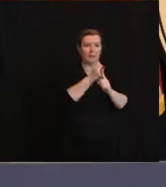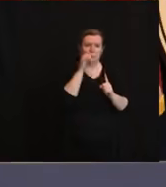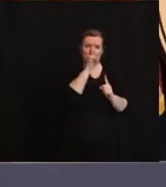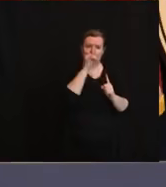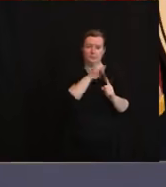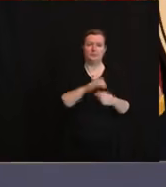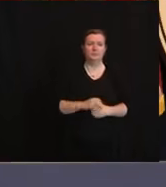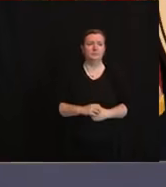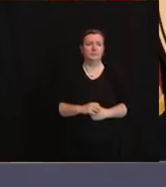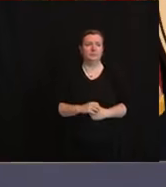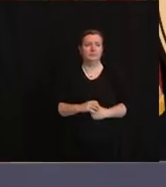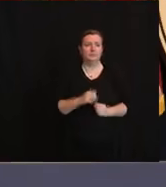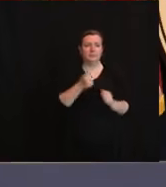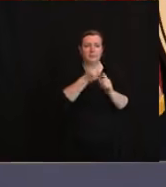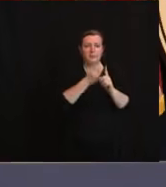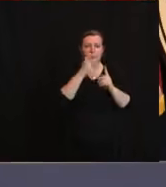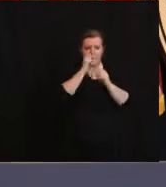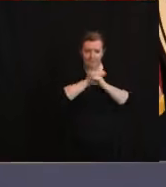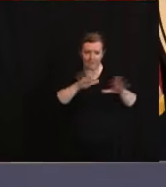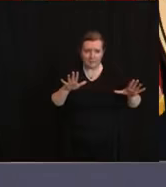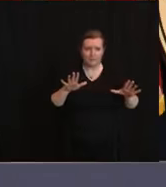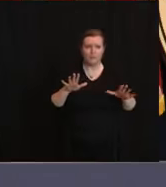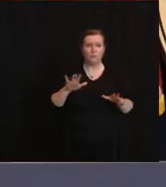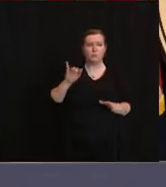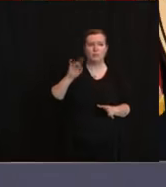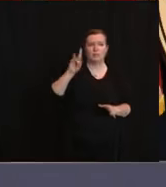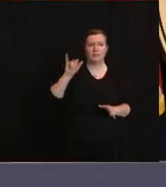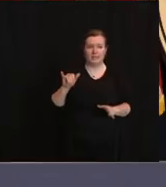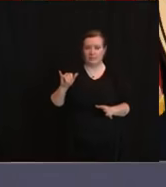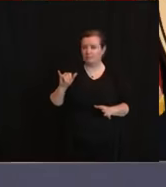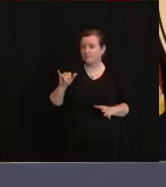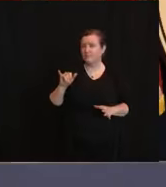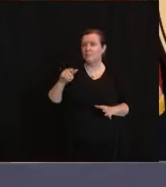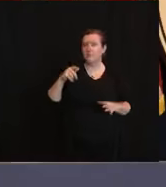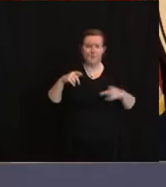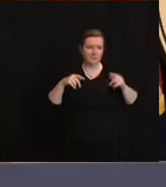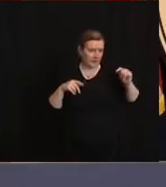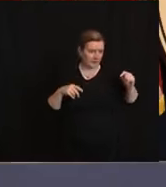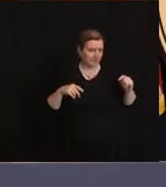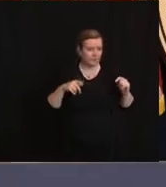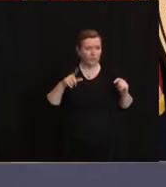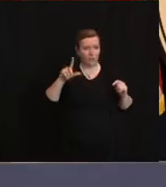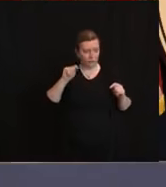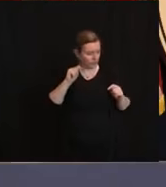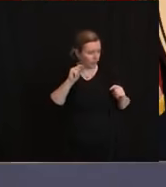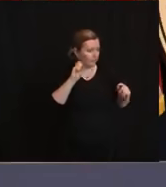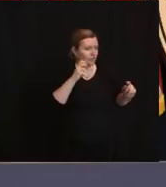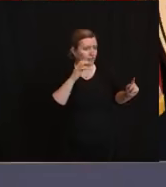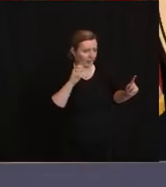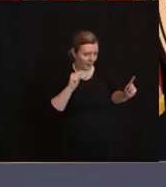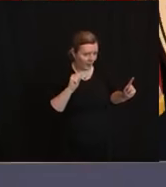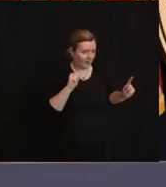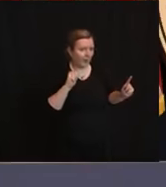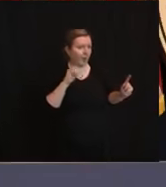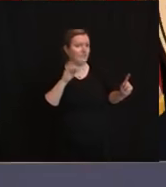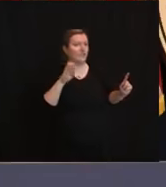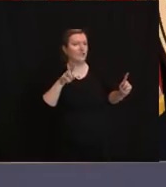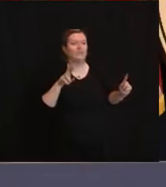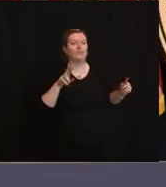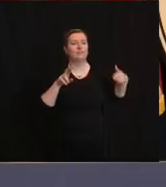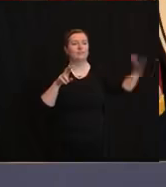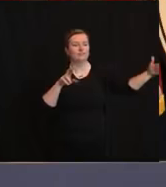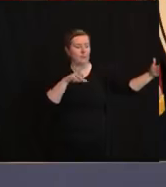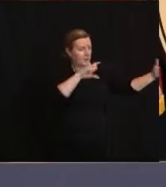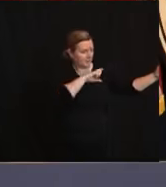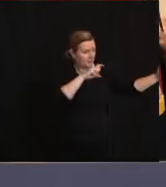you. God bless you. Judy Persicelli, thank you. Dr. Tan, Lieutenant Governor Sheila Oliver, Colonel Pat Callahan, Jared, Matt, the rest